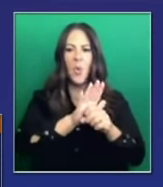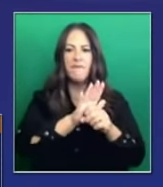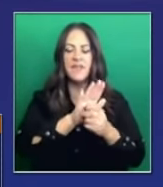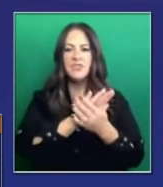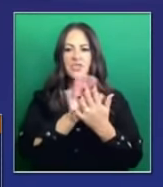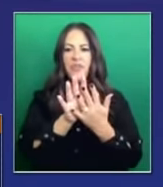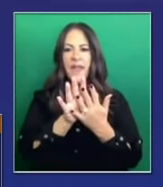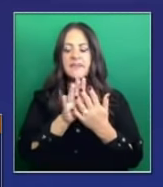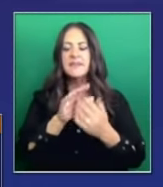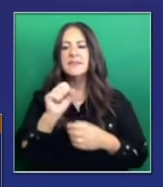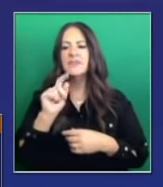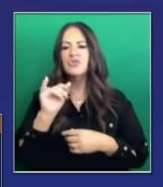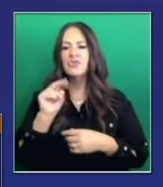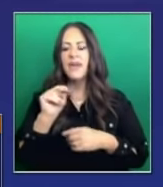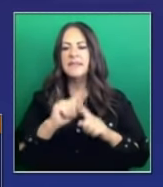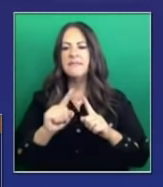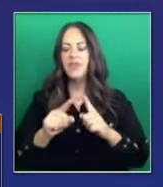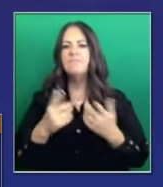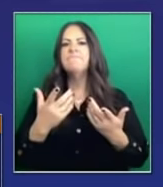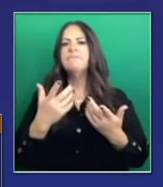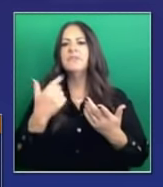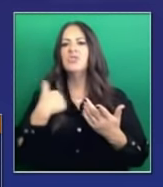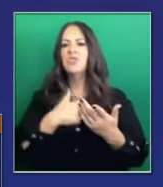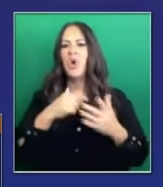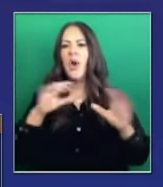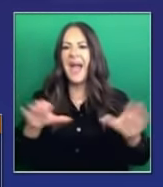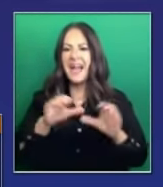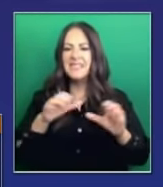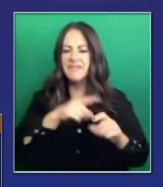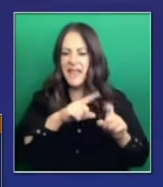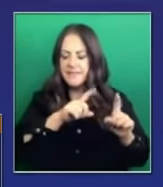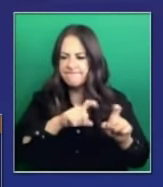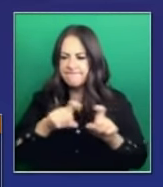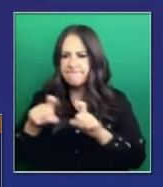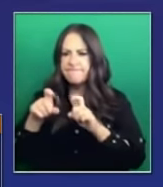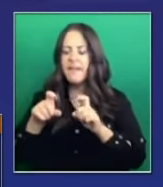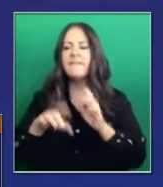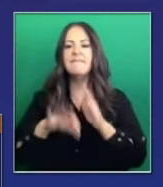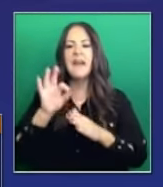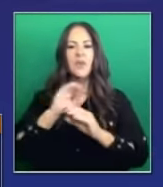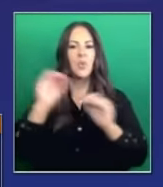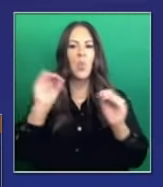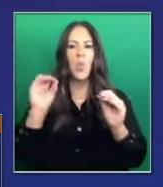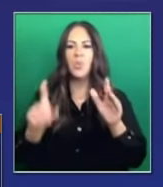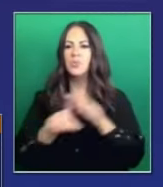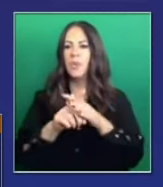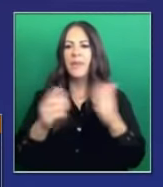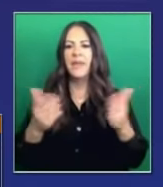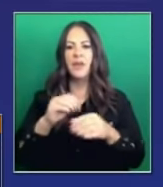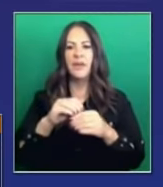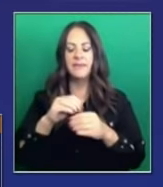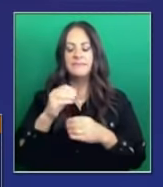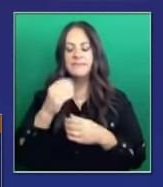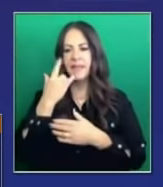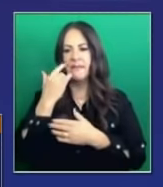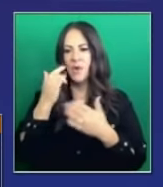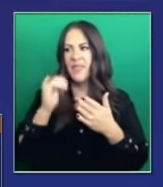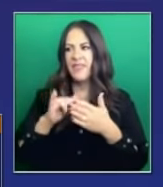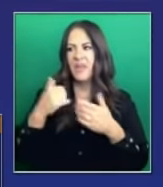through that active testing, we currently have no evidence of any of the least strain that's been